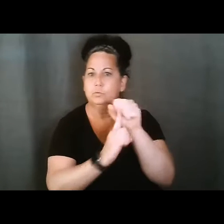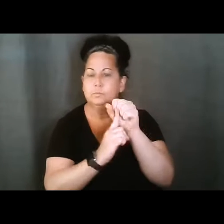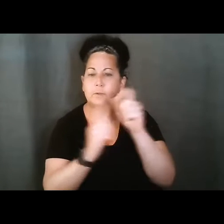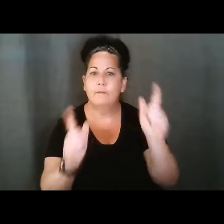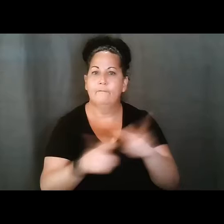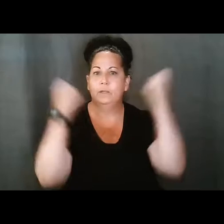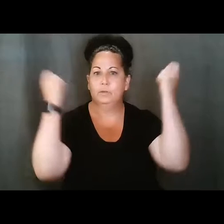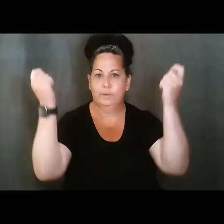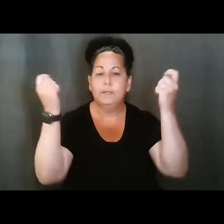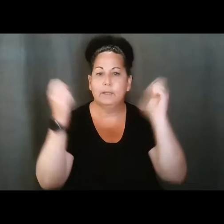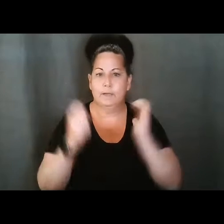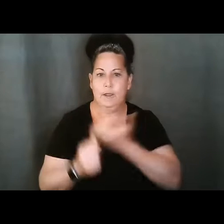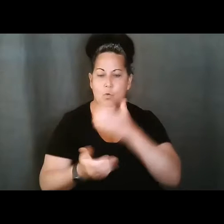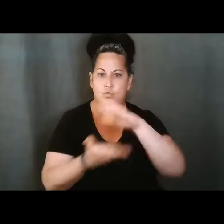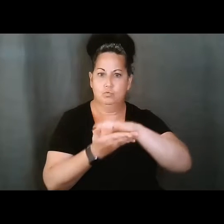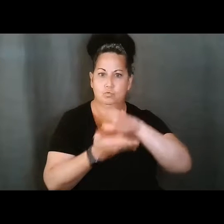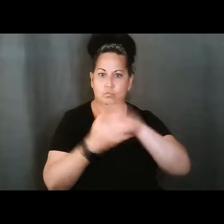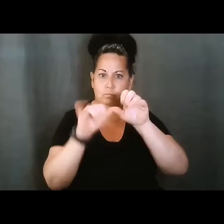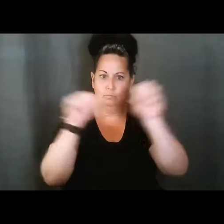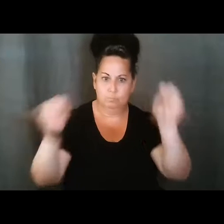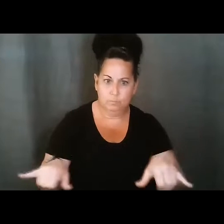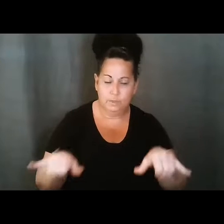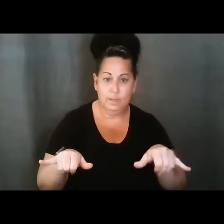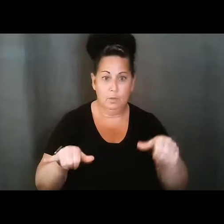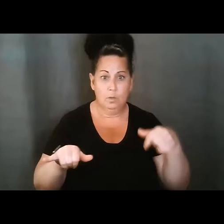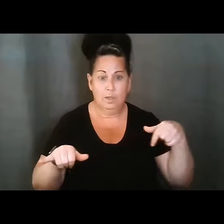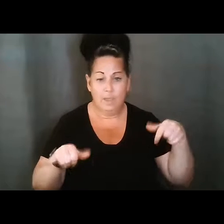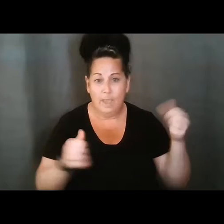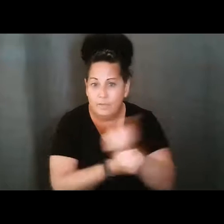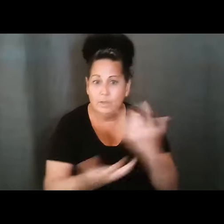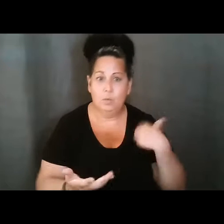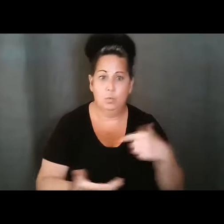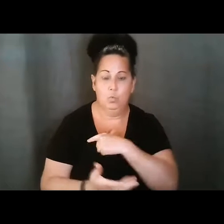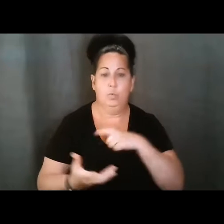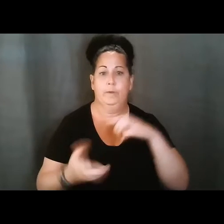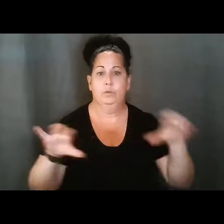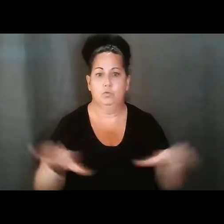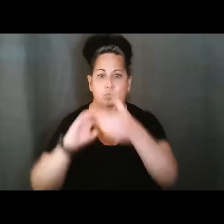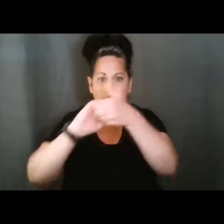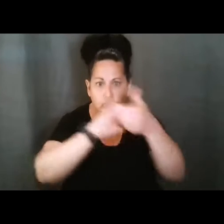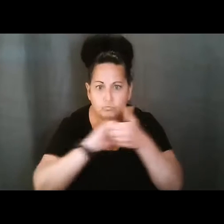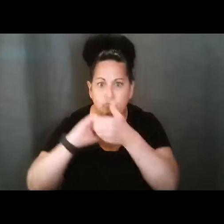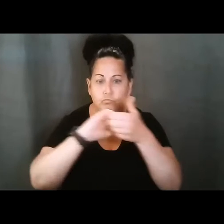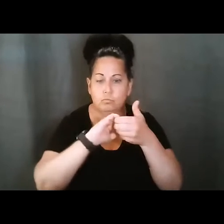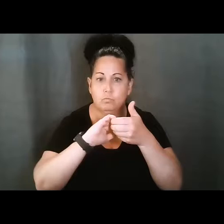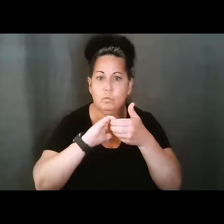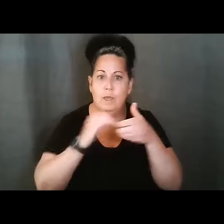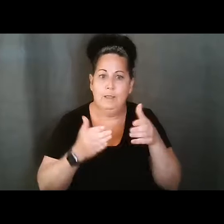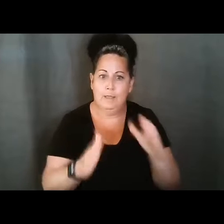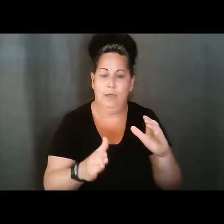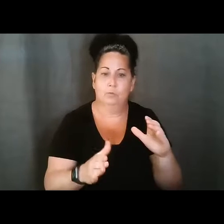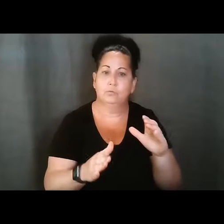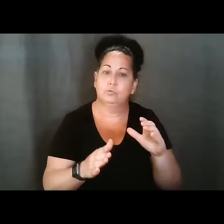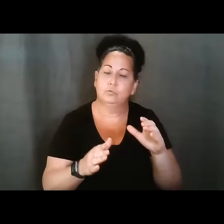schools. The work we do collectively leads us to every student achieving and being ready